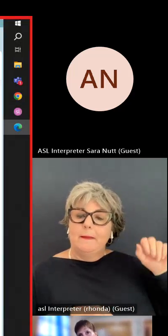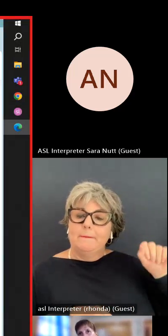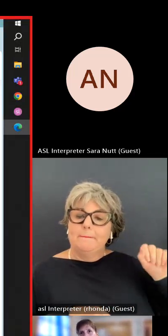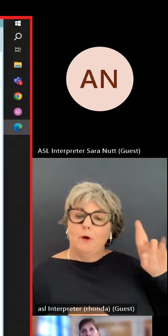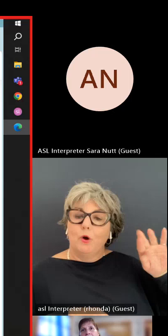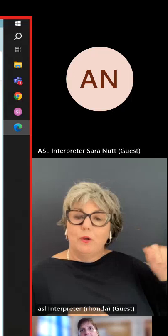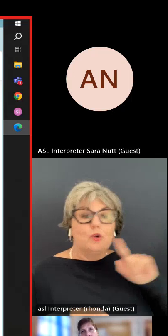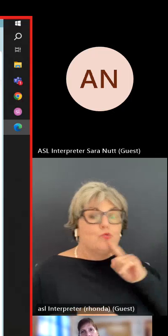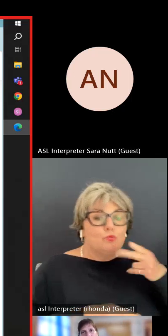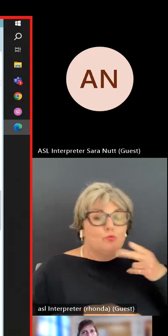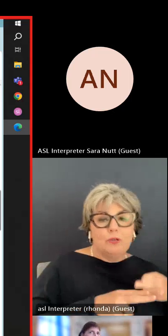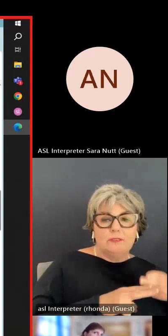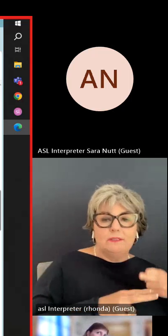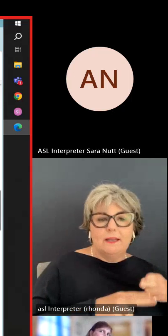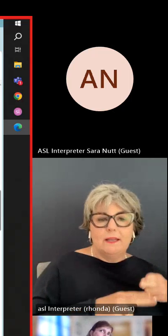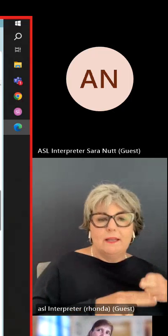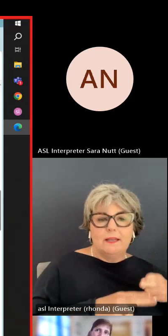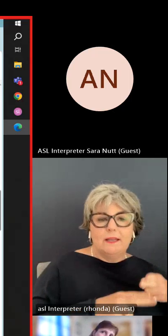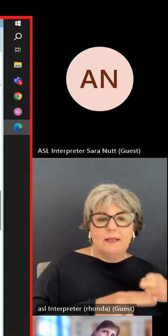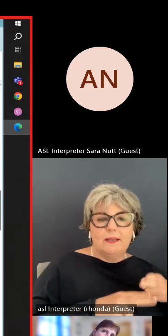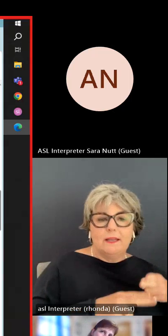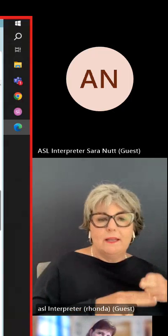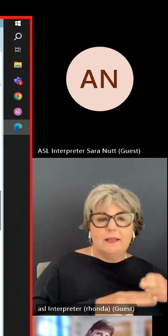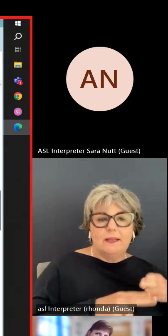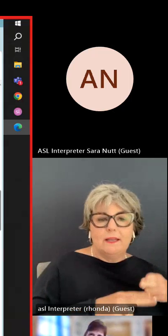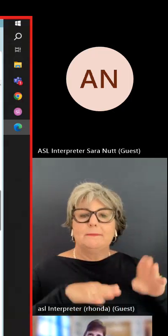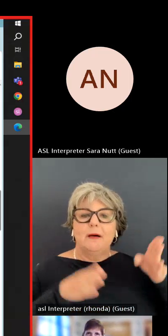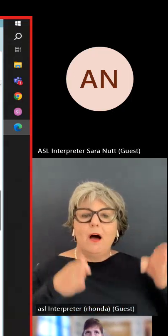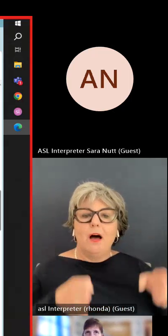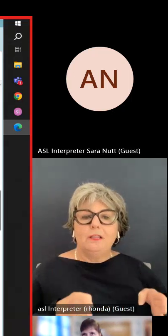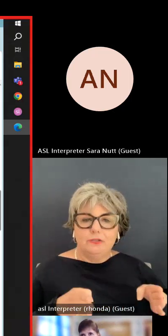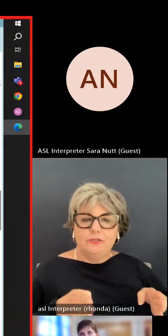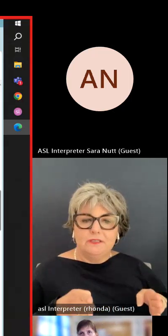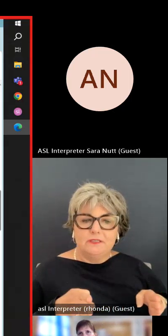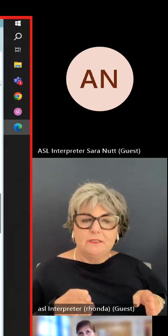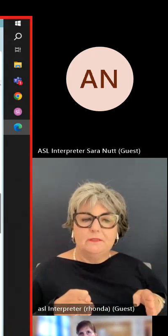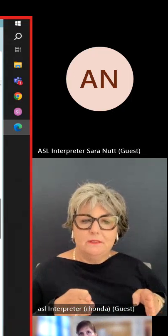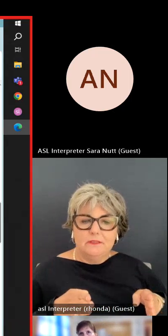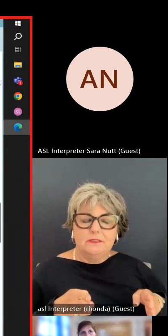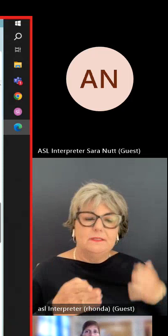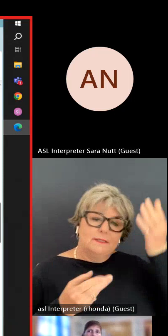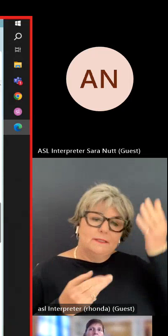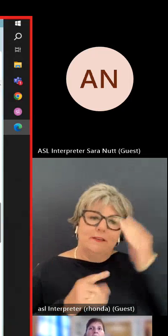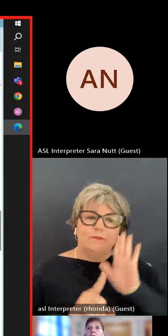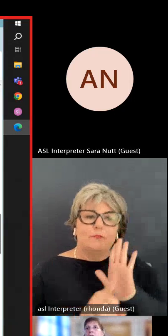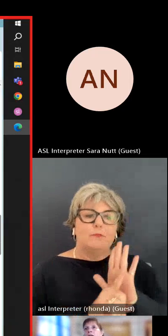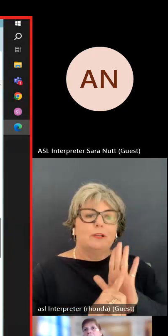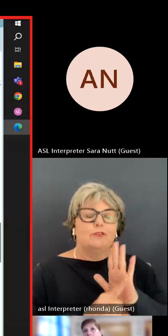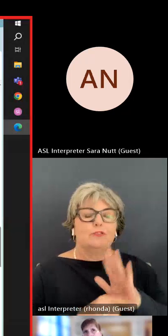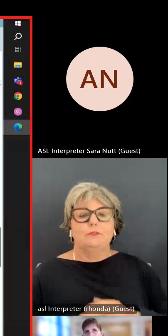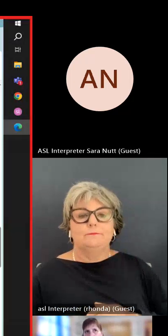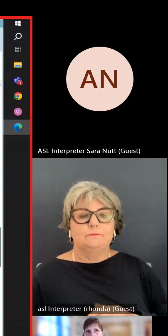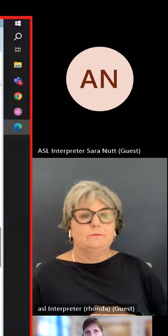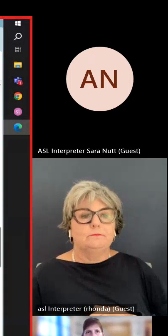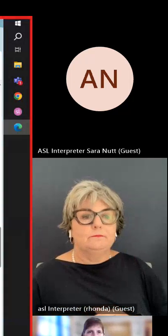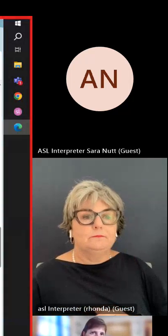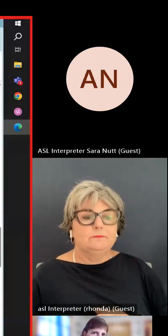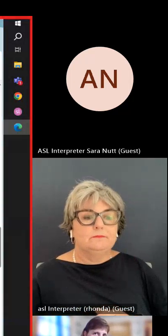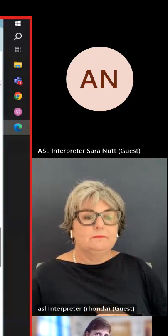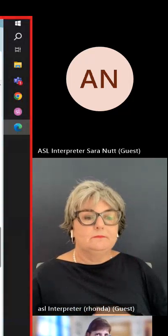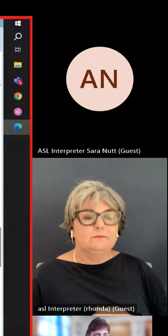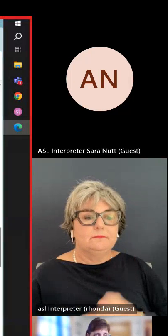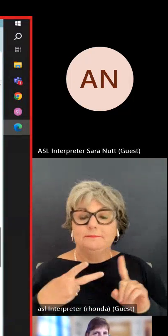is Satin, and she's a biologist. And these are some information about her. The